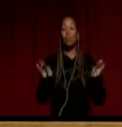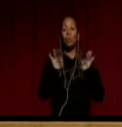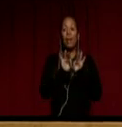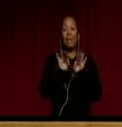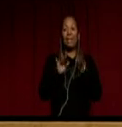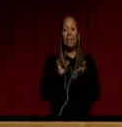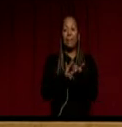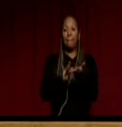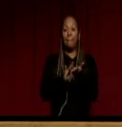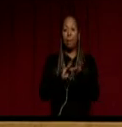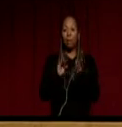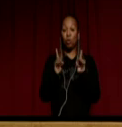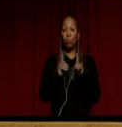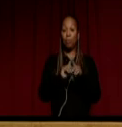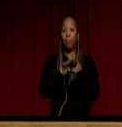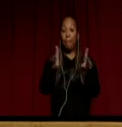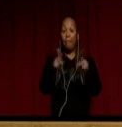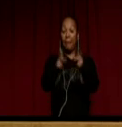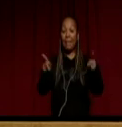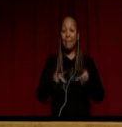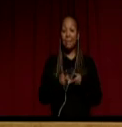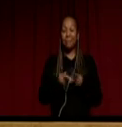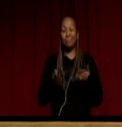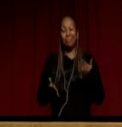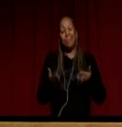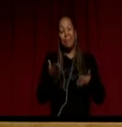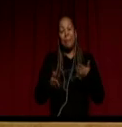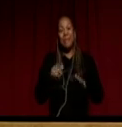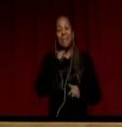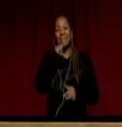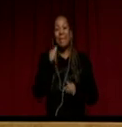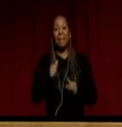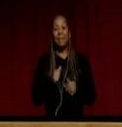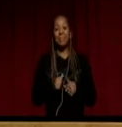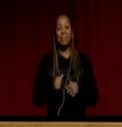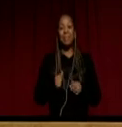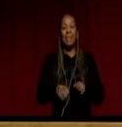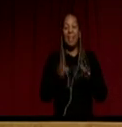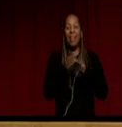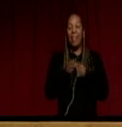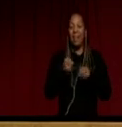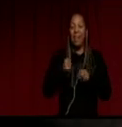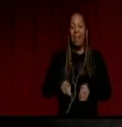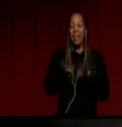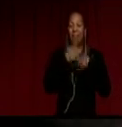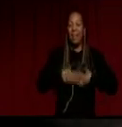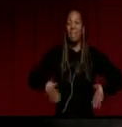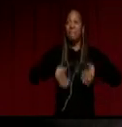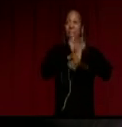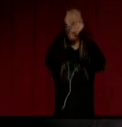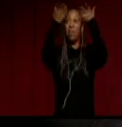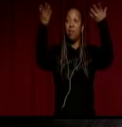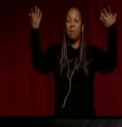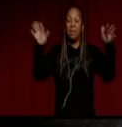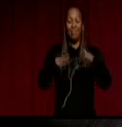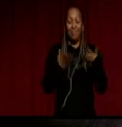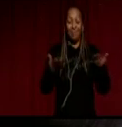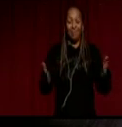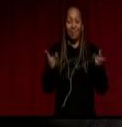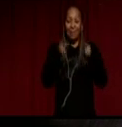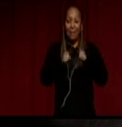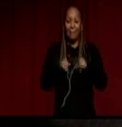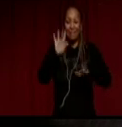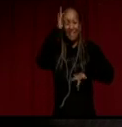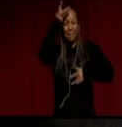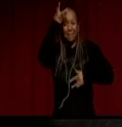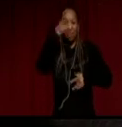facility, the likelihood that there are not as many environmental toxins, things that are coming percolating up out of the ground, and because